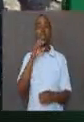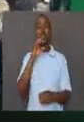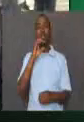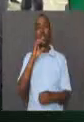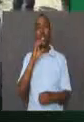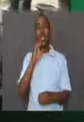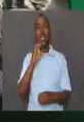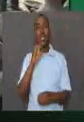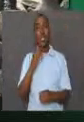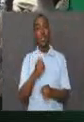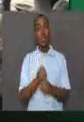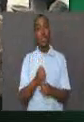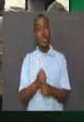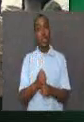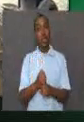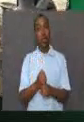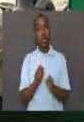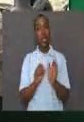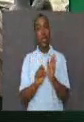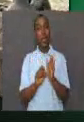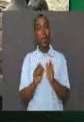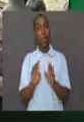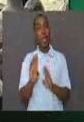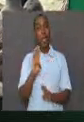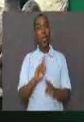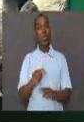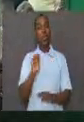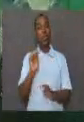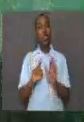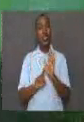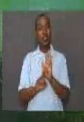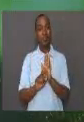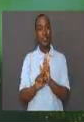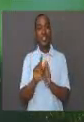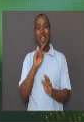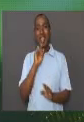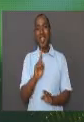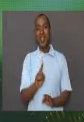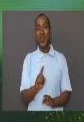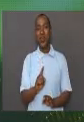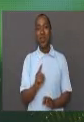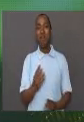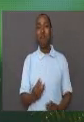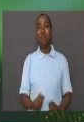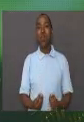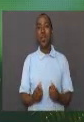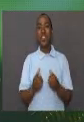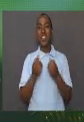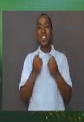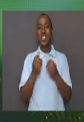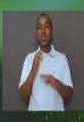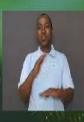made is an example of biotechnology. The fermentation